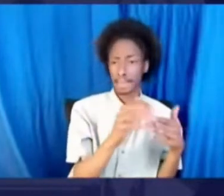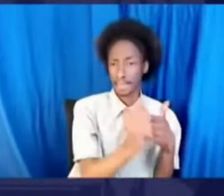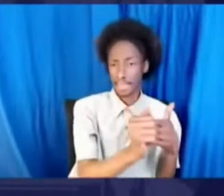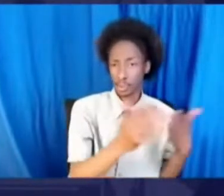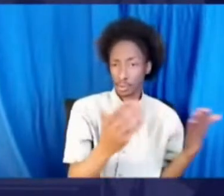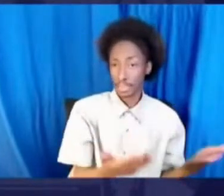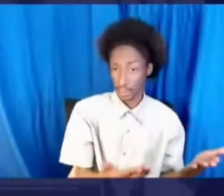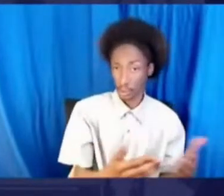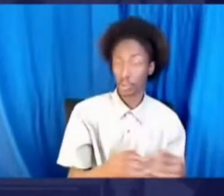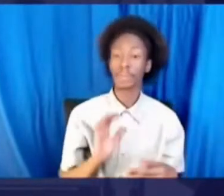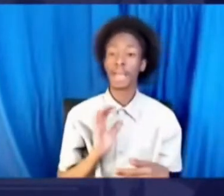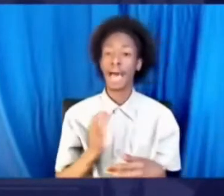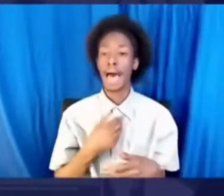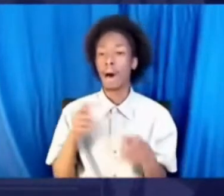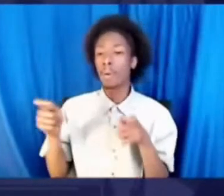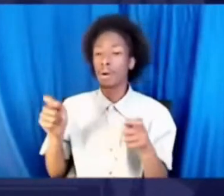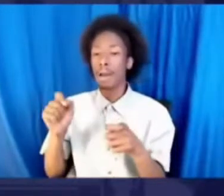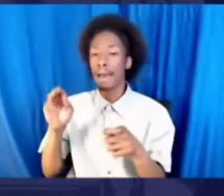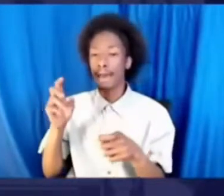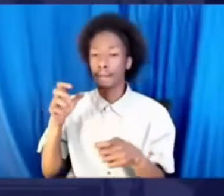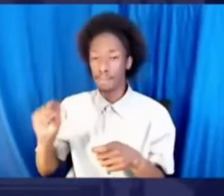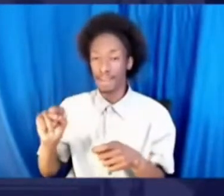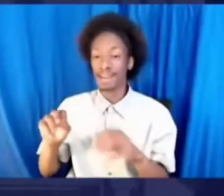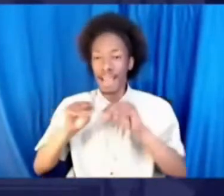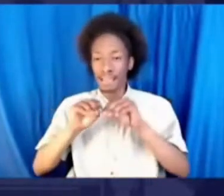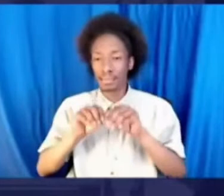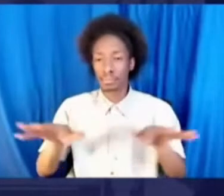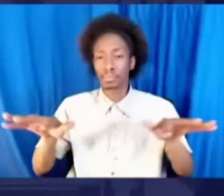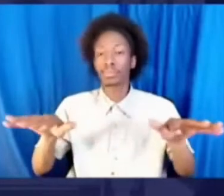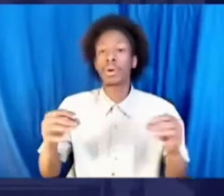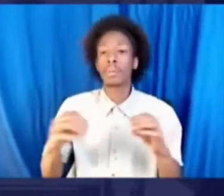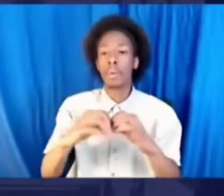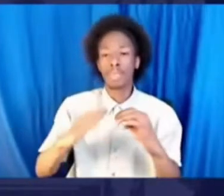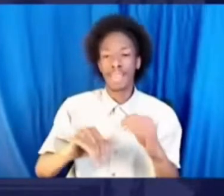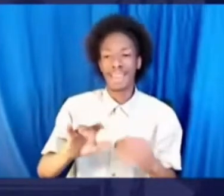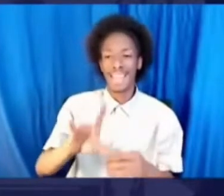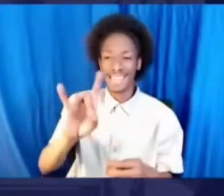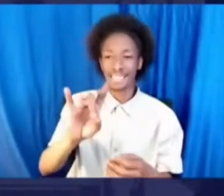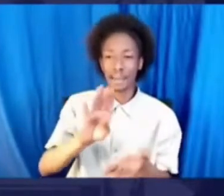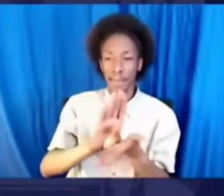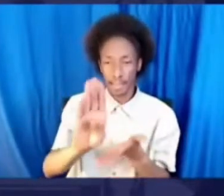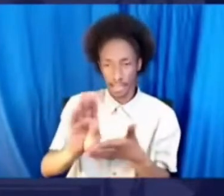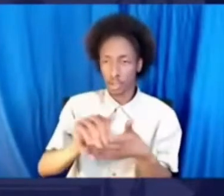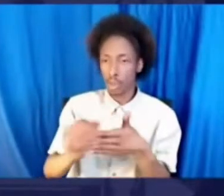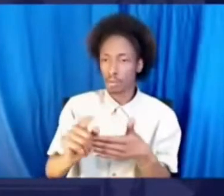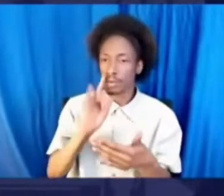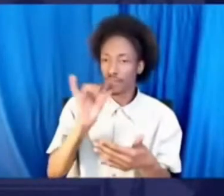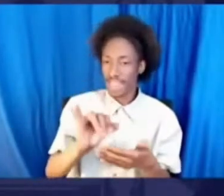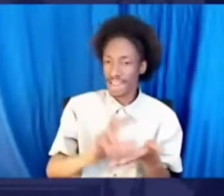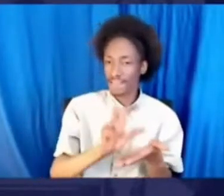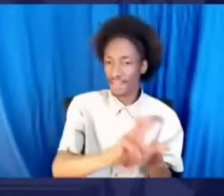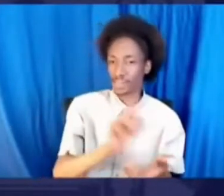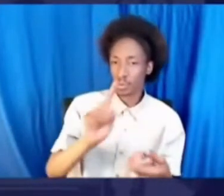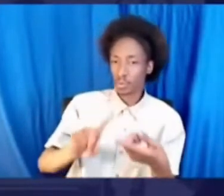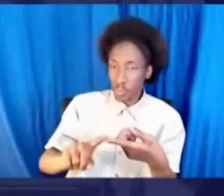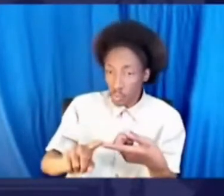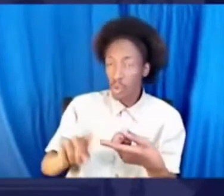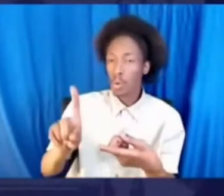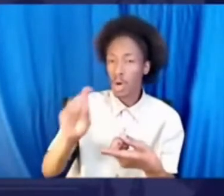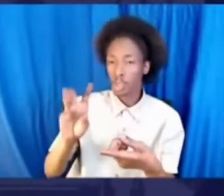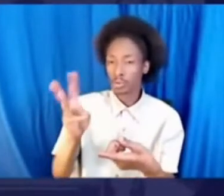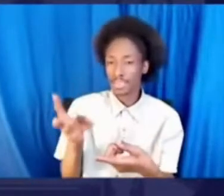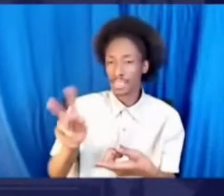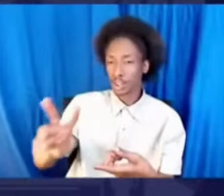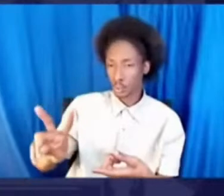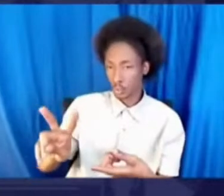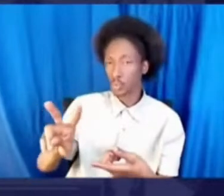administration has distributed more than $8 billion of that investment to to 162 community lenders